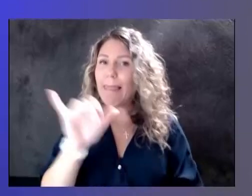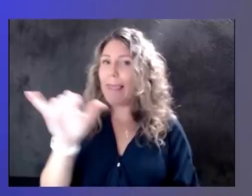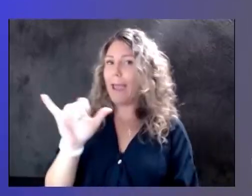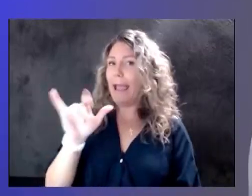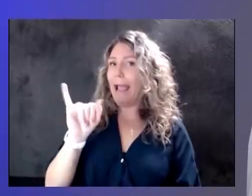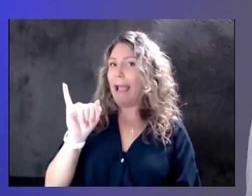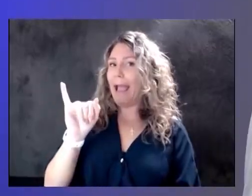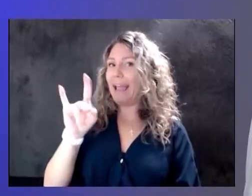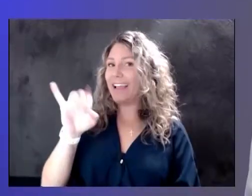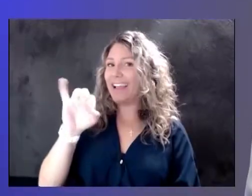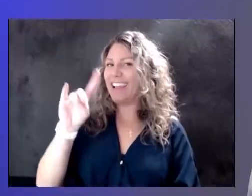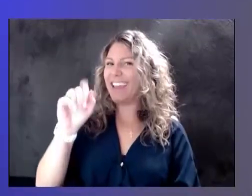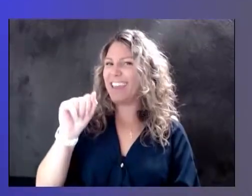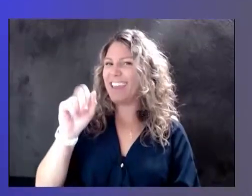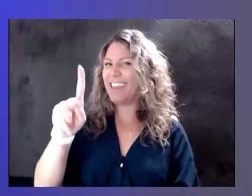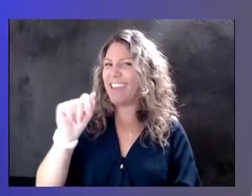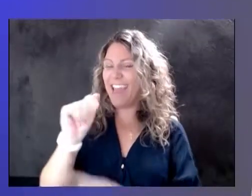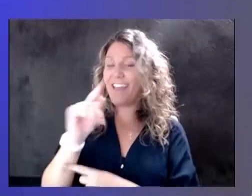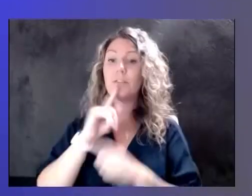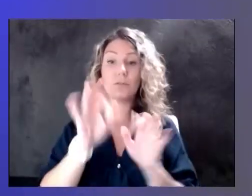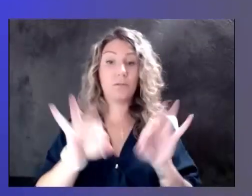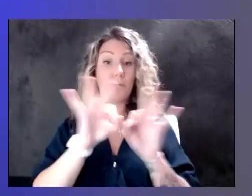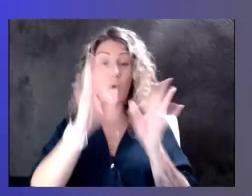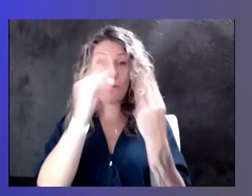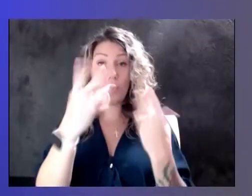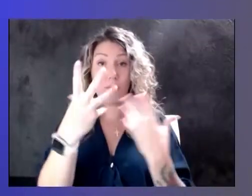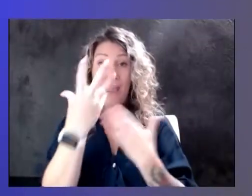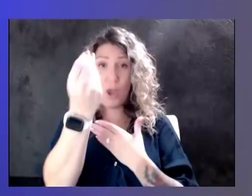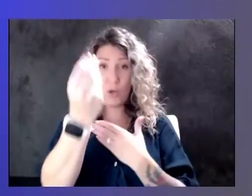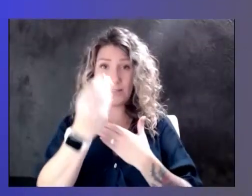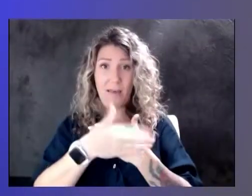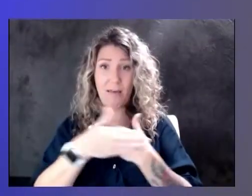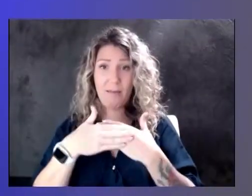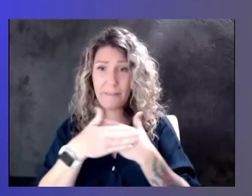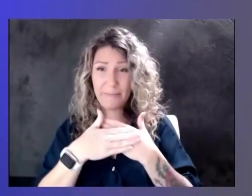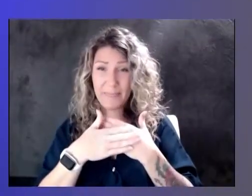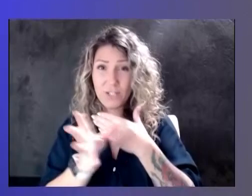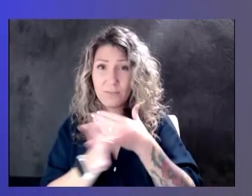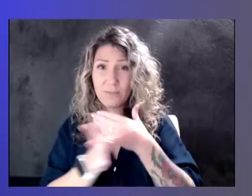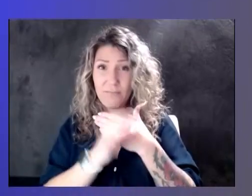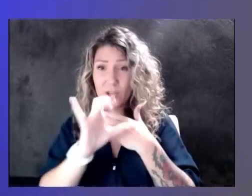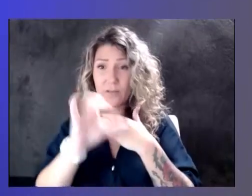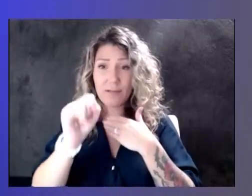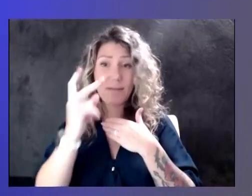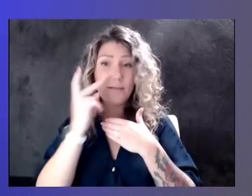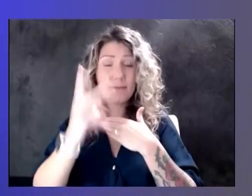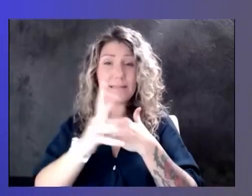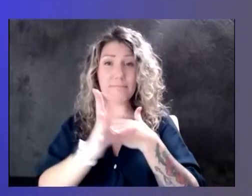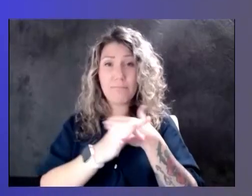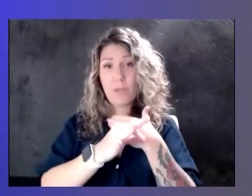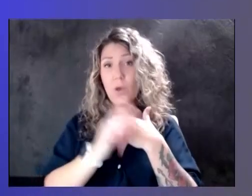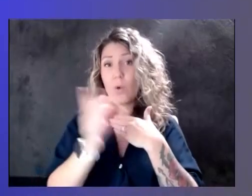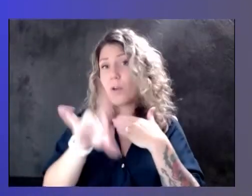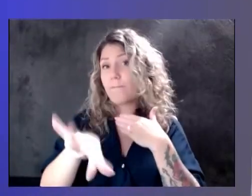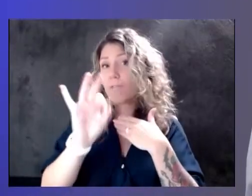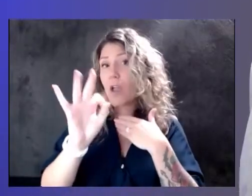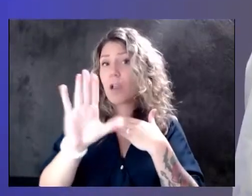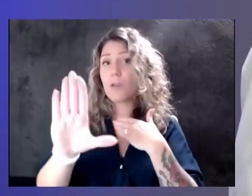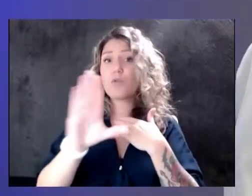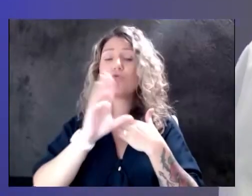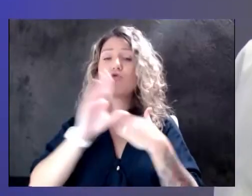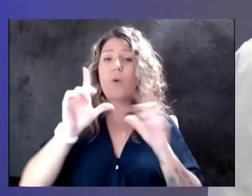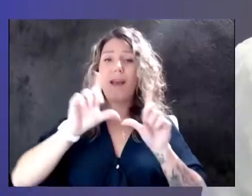the outside of the box. So you probably can't see it, but there's a little sticker here. That sticker is where you're going to find your expiration